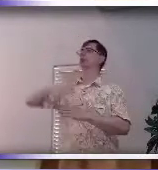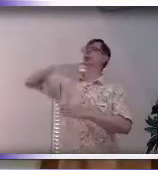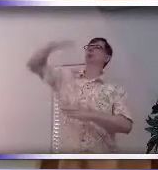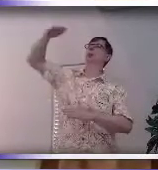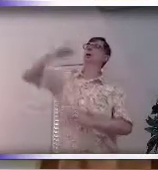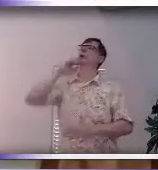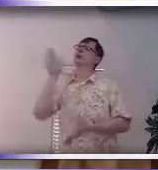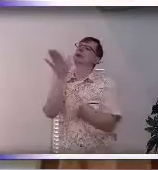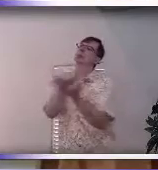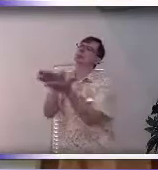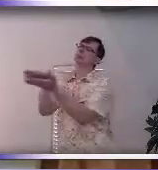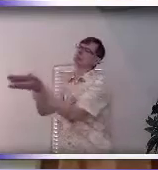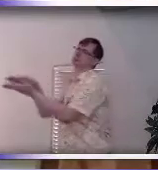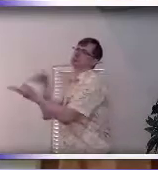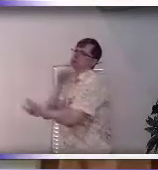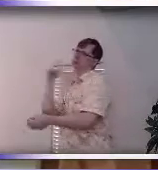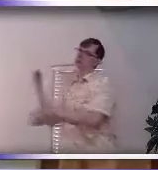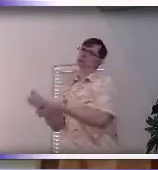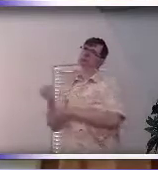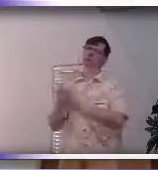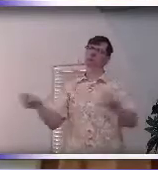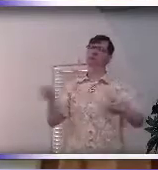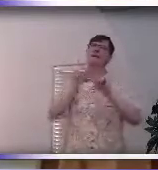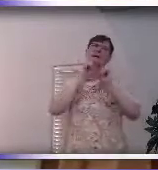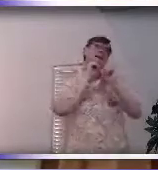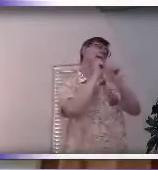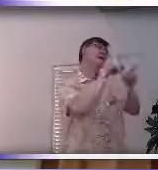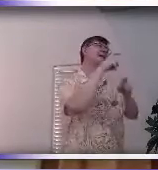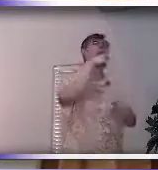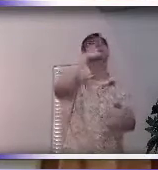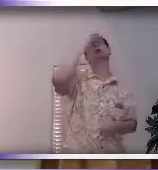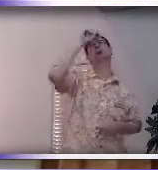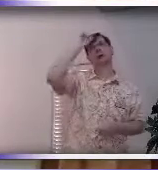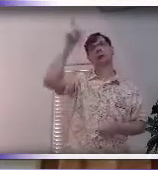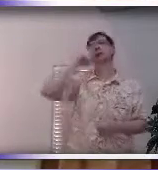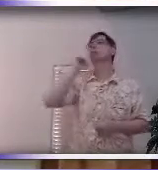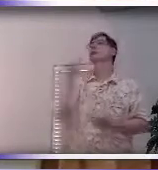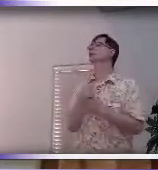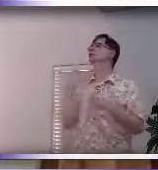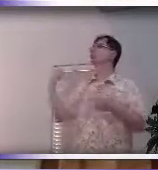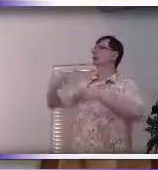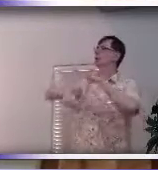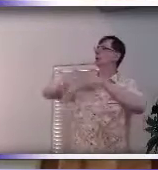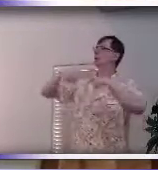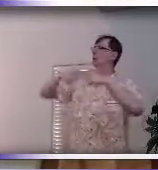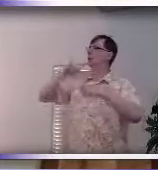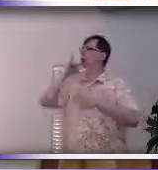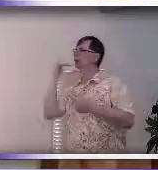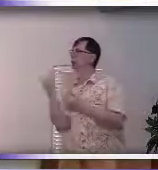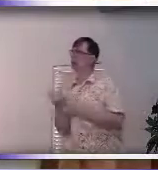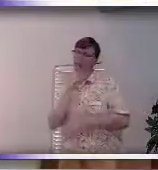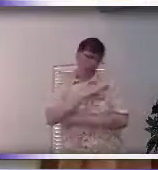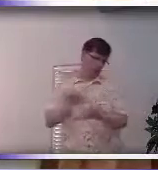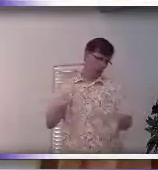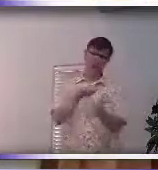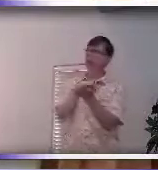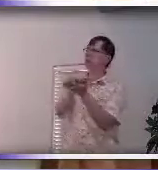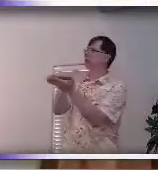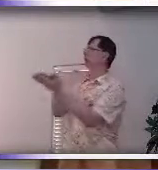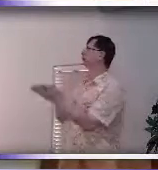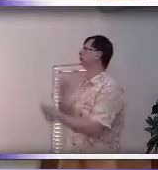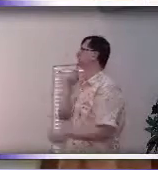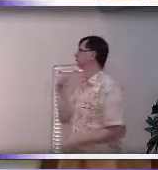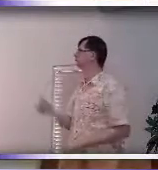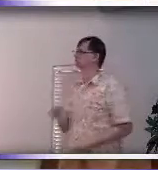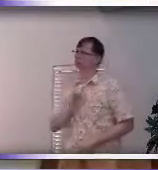teaching and you want a forum in which you can ask any question in the world about the teaching, not about,